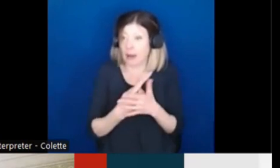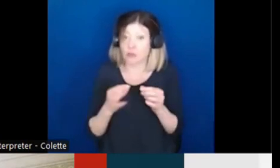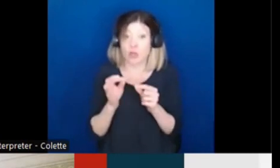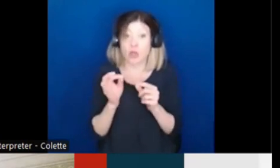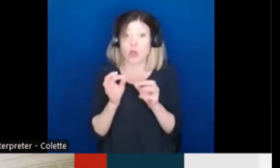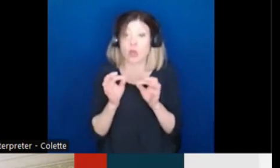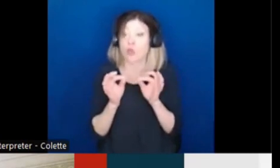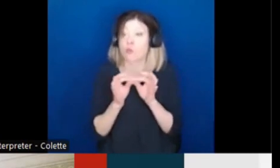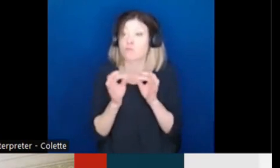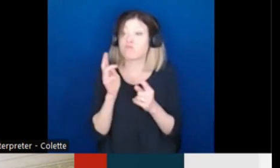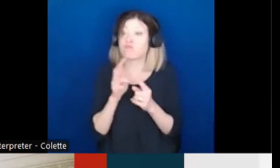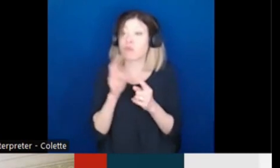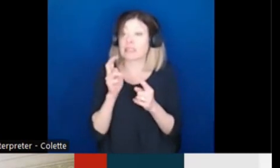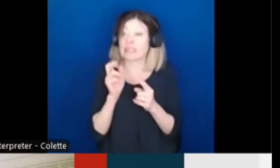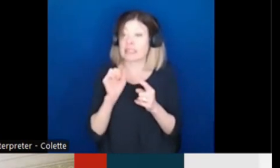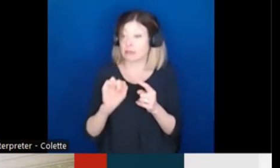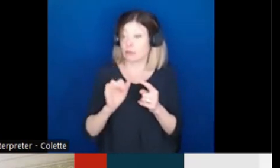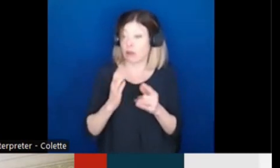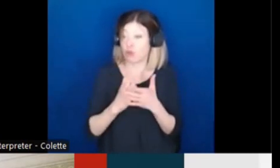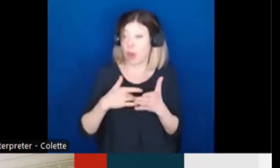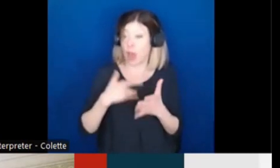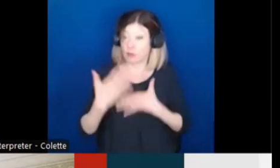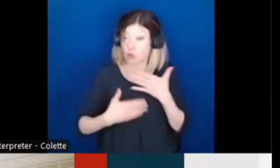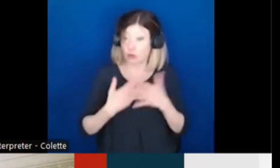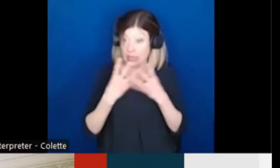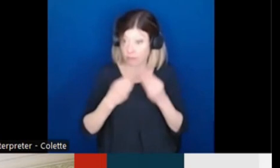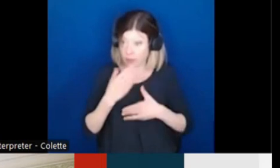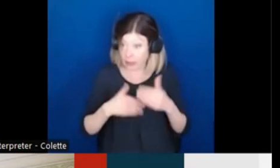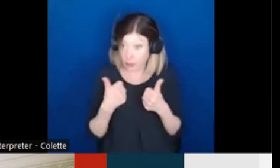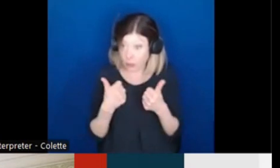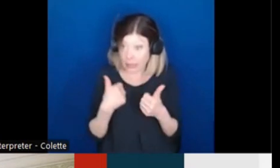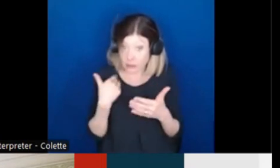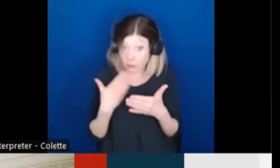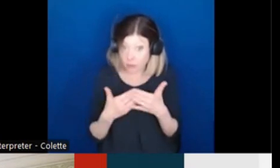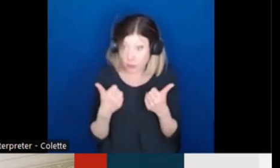okay so far? Yeah.